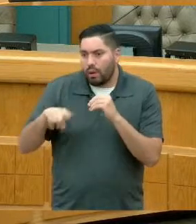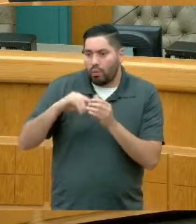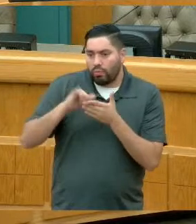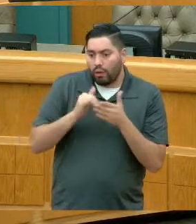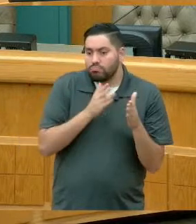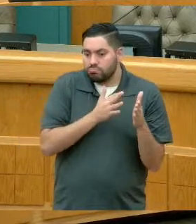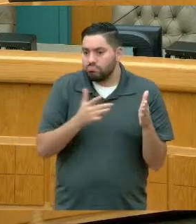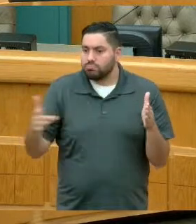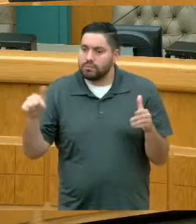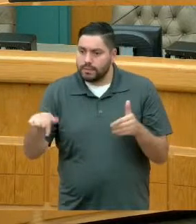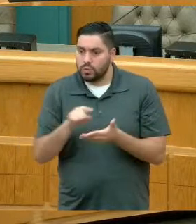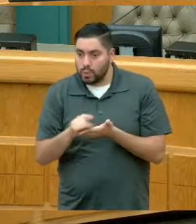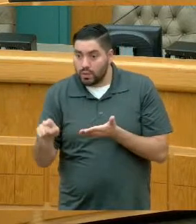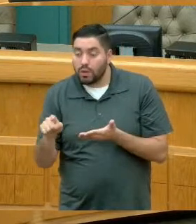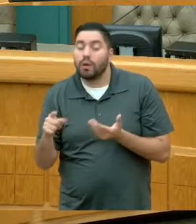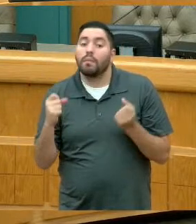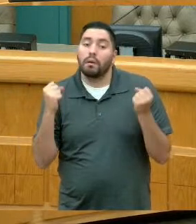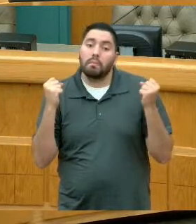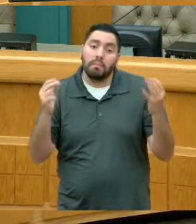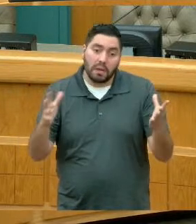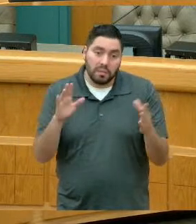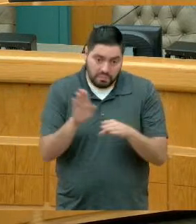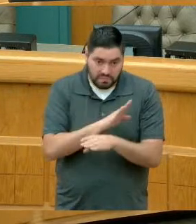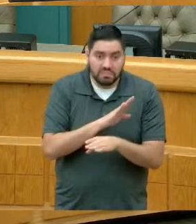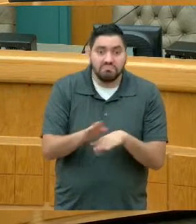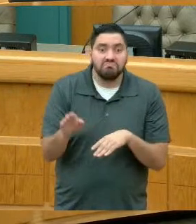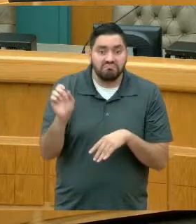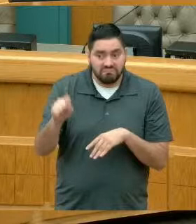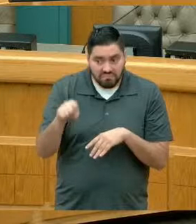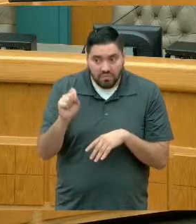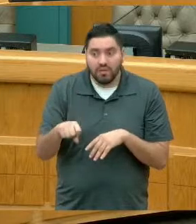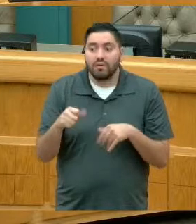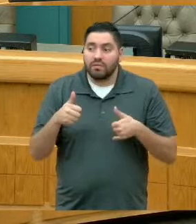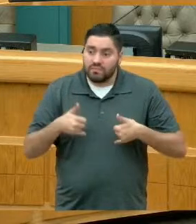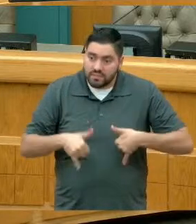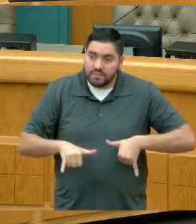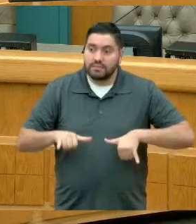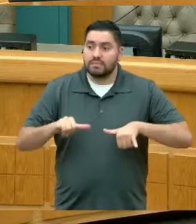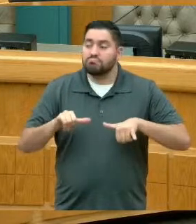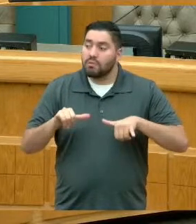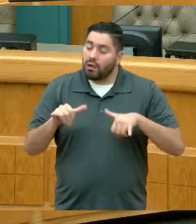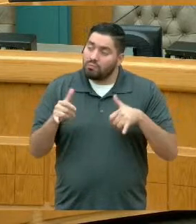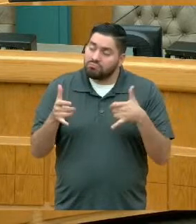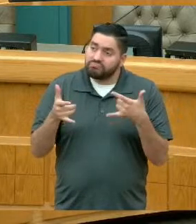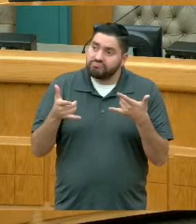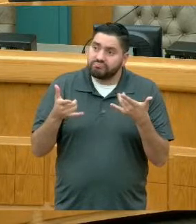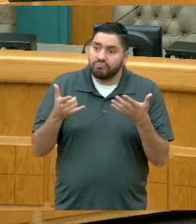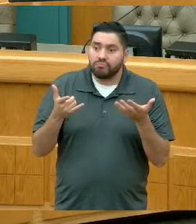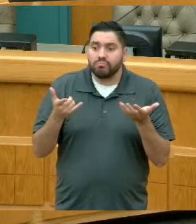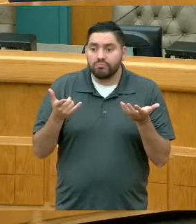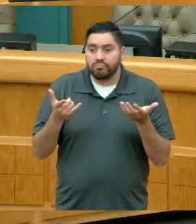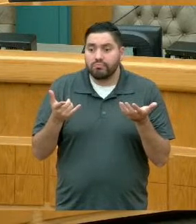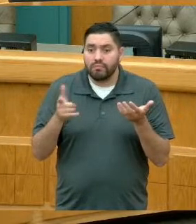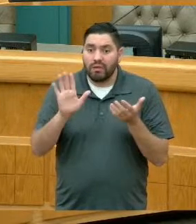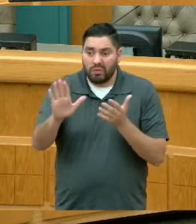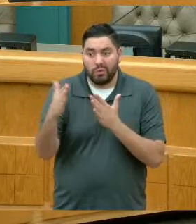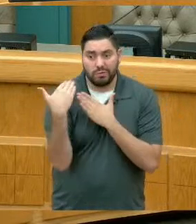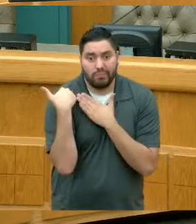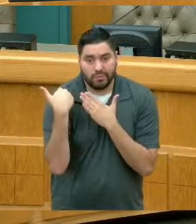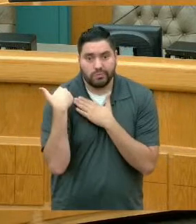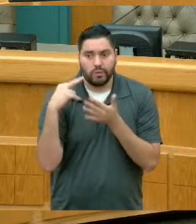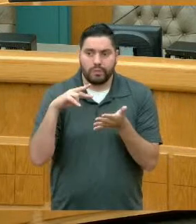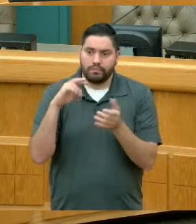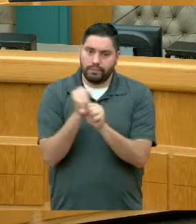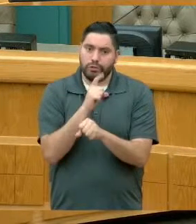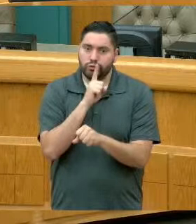occupancy, are beginning this week. And so we'll have more information about that as we progress through the week. But there are a number of